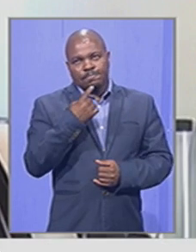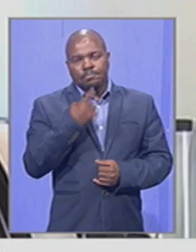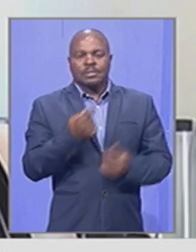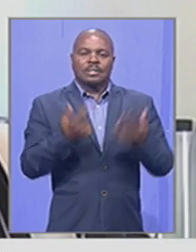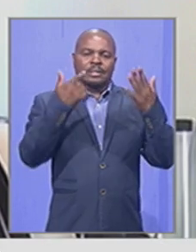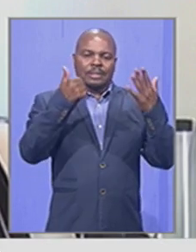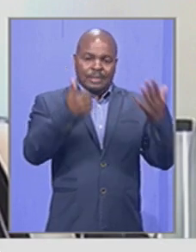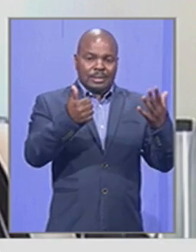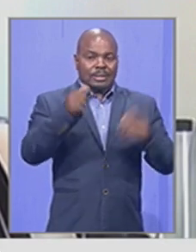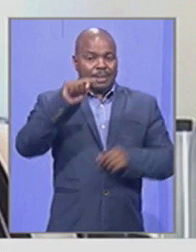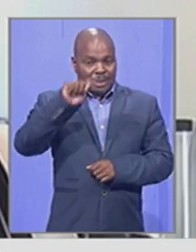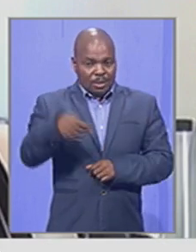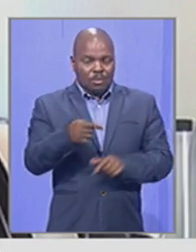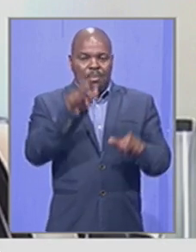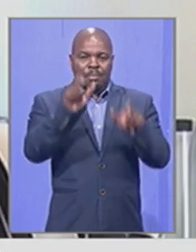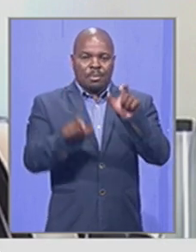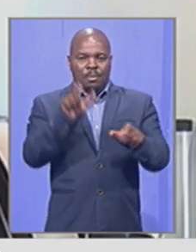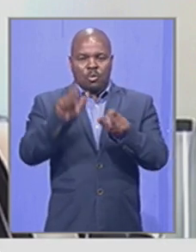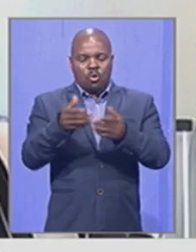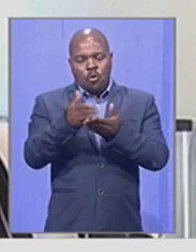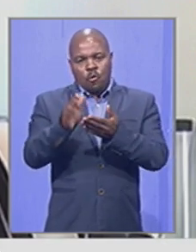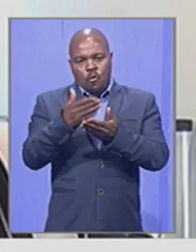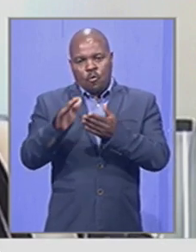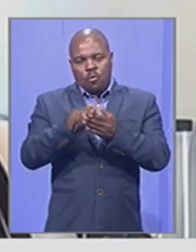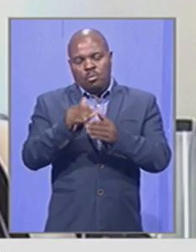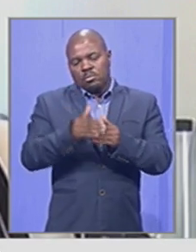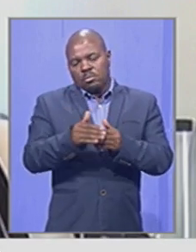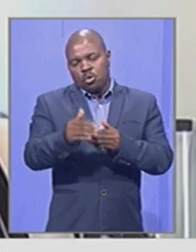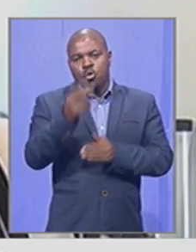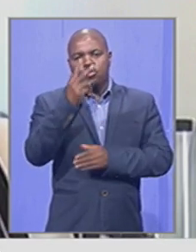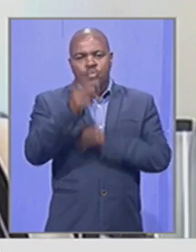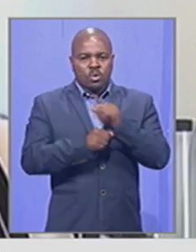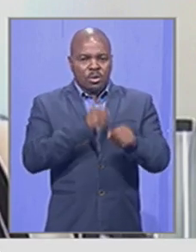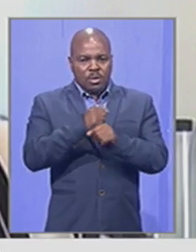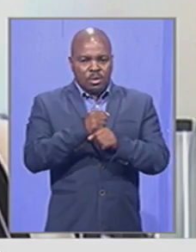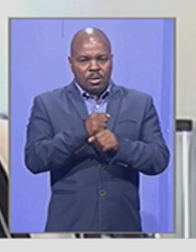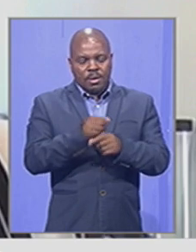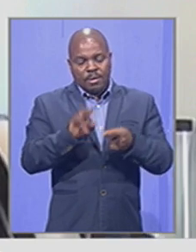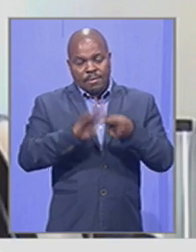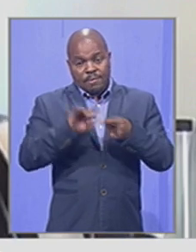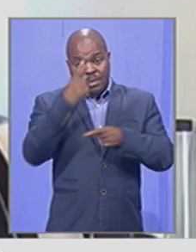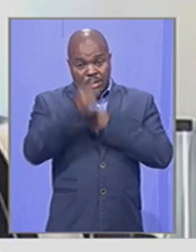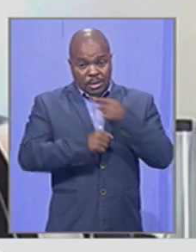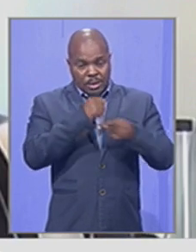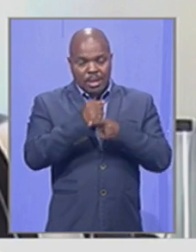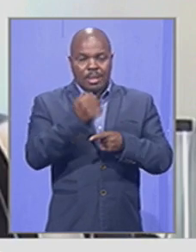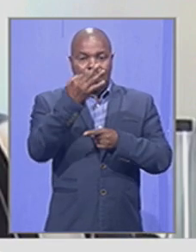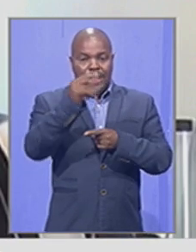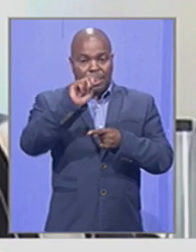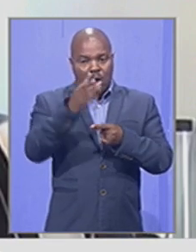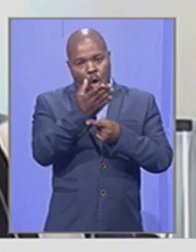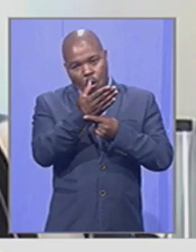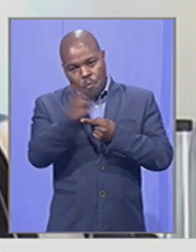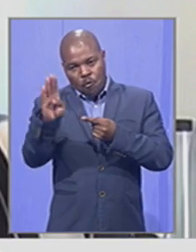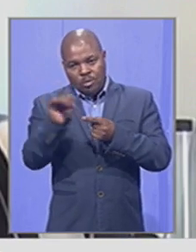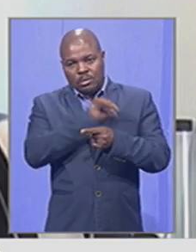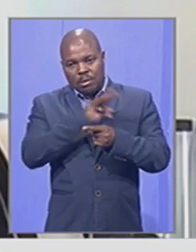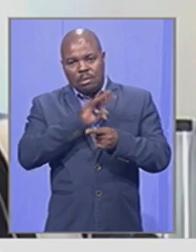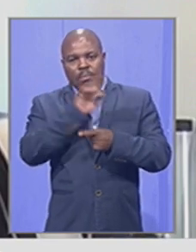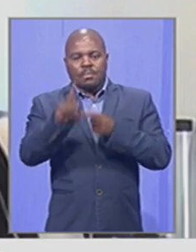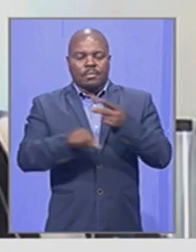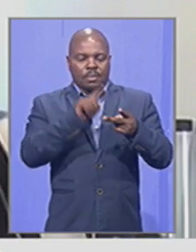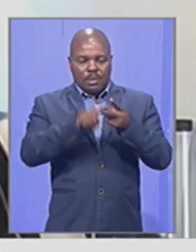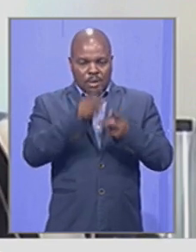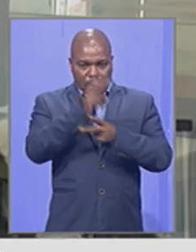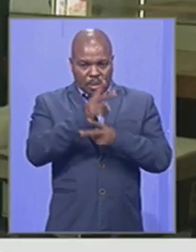people, and we were going to do it over a period of 2 years, where we took 3,000 out in the first year, and the following year, as we